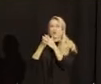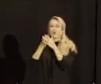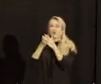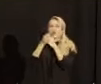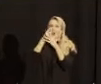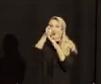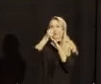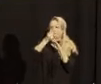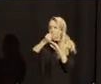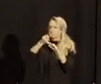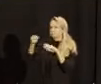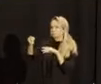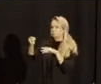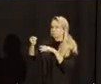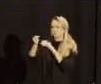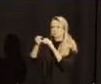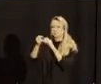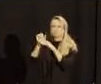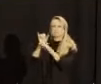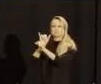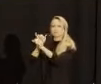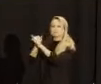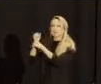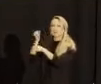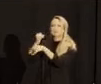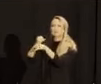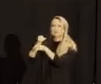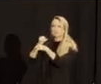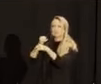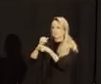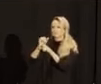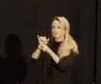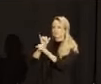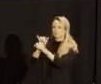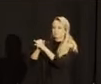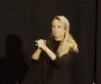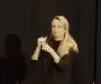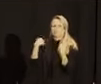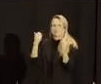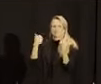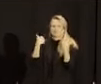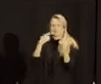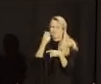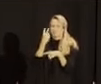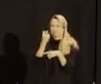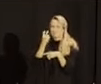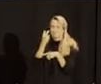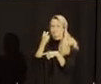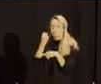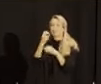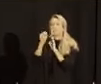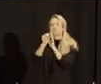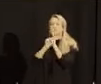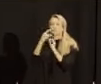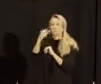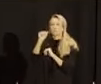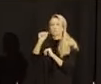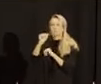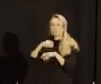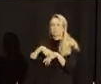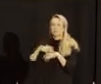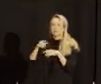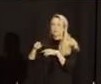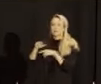institutionalized when she was very young, as early as 12, in Georgia. And by the time she was 19, she